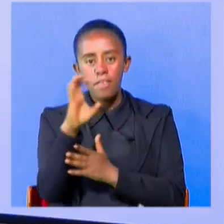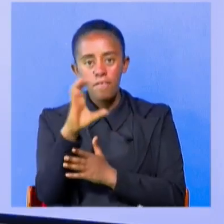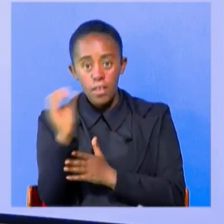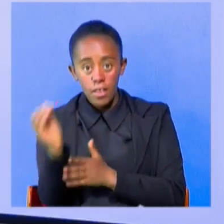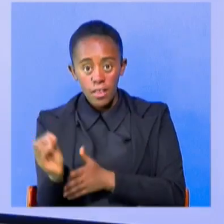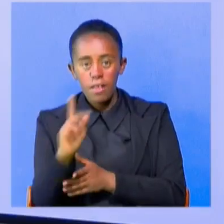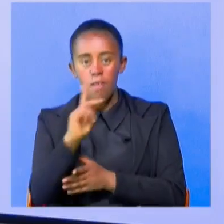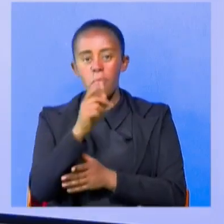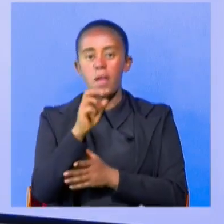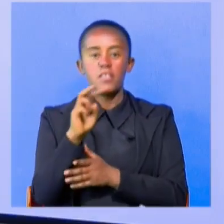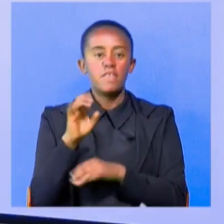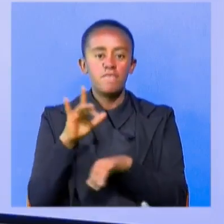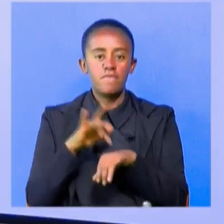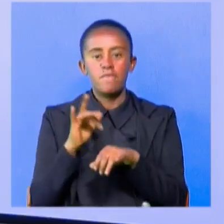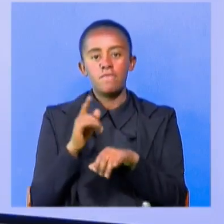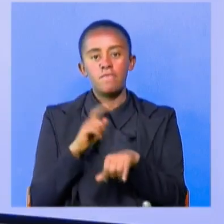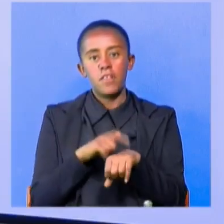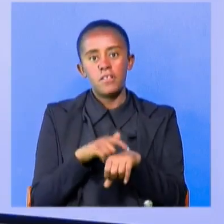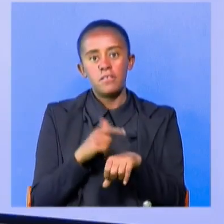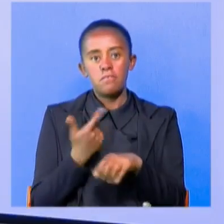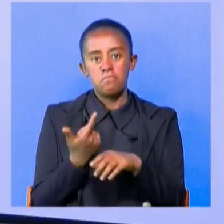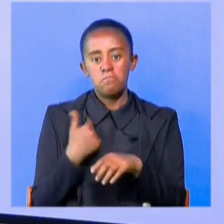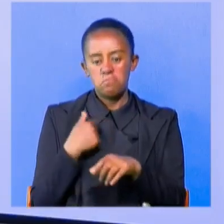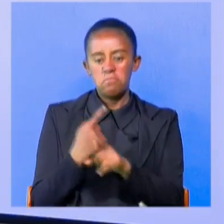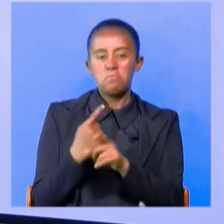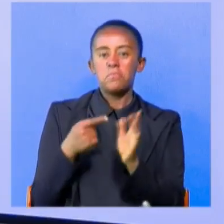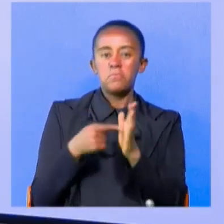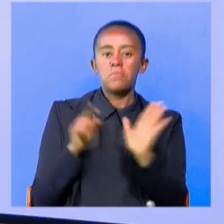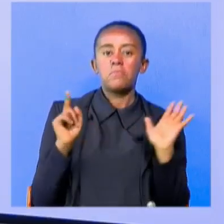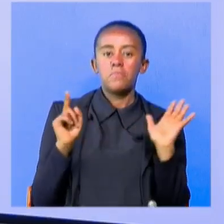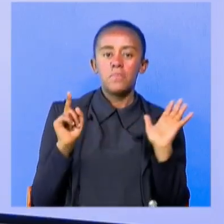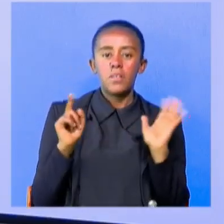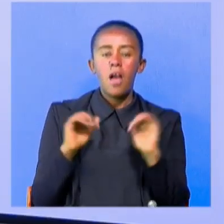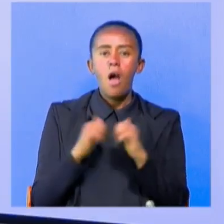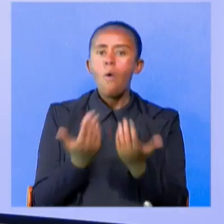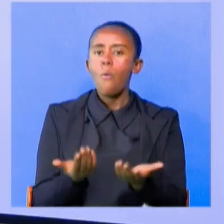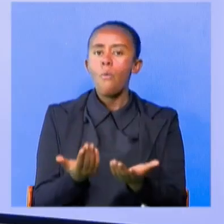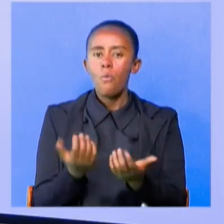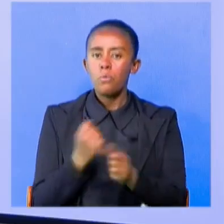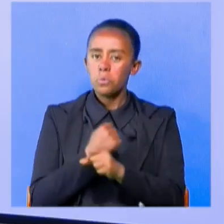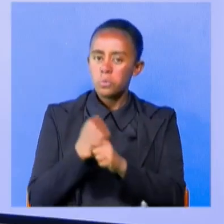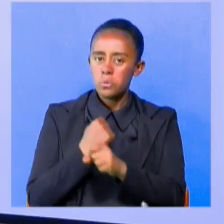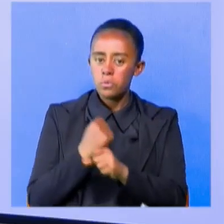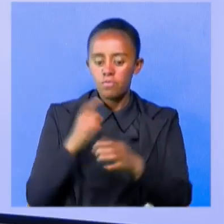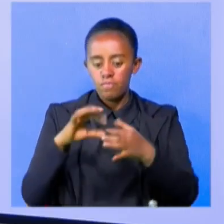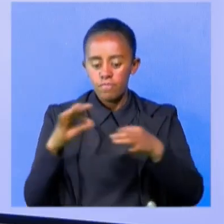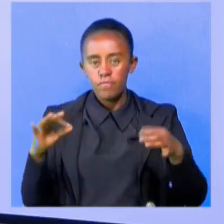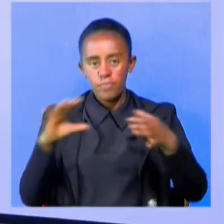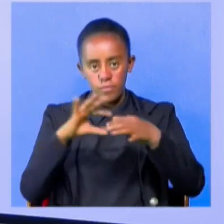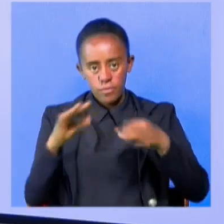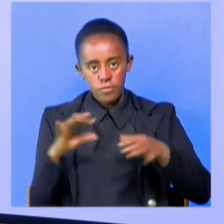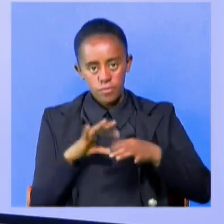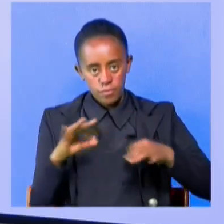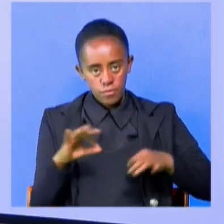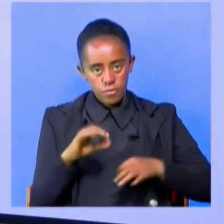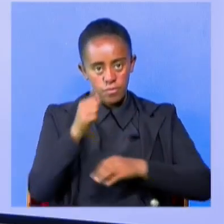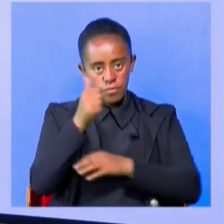and passive tenses. I'm sure that it is clear how to make active tenses and how to make